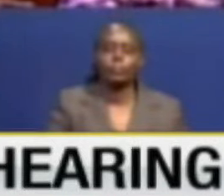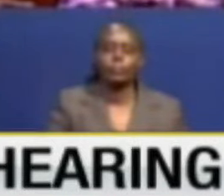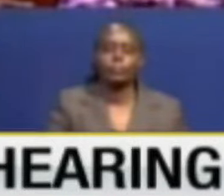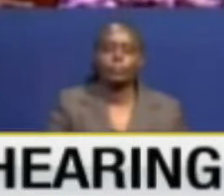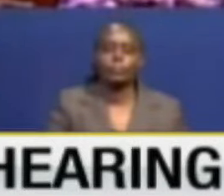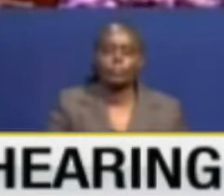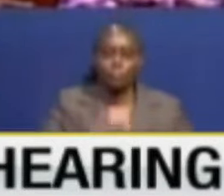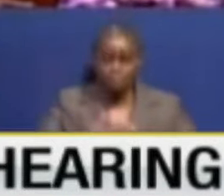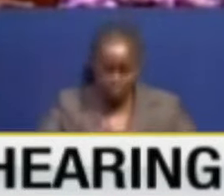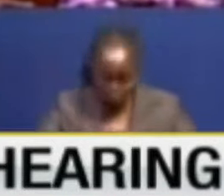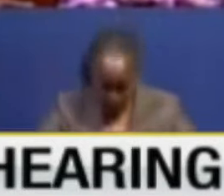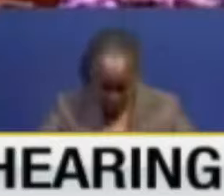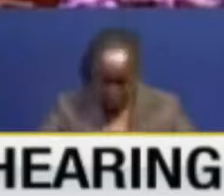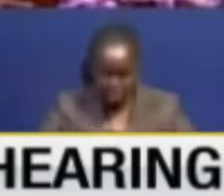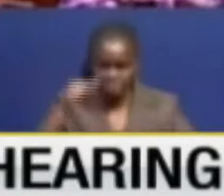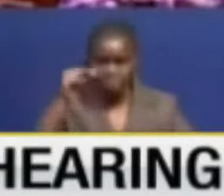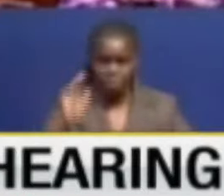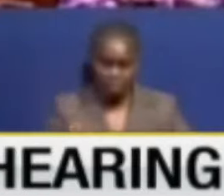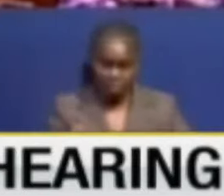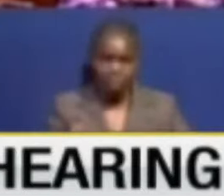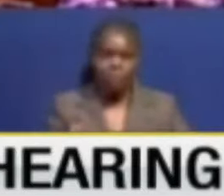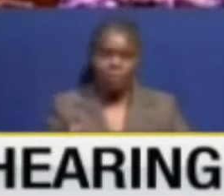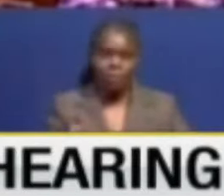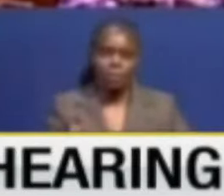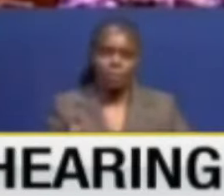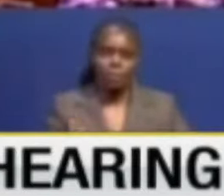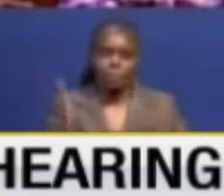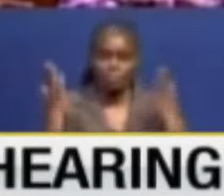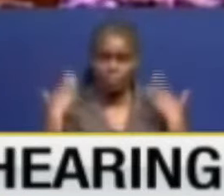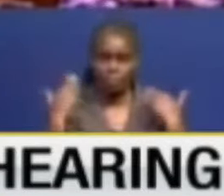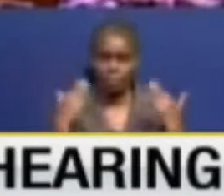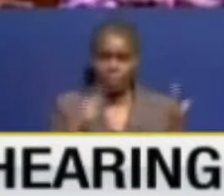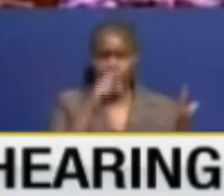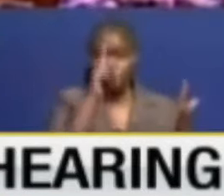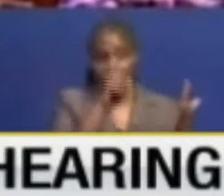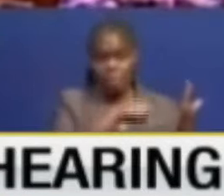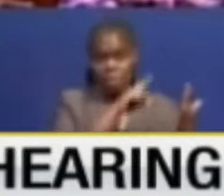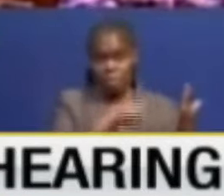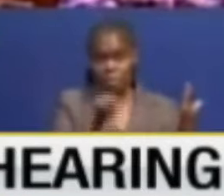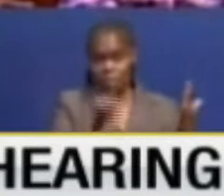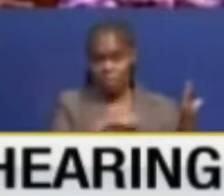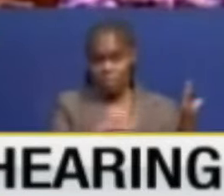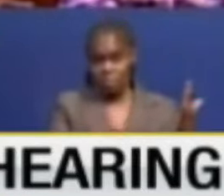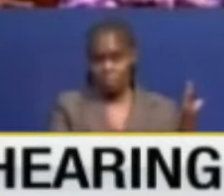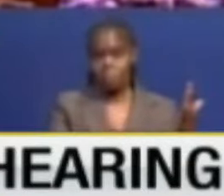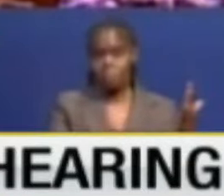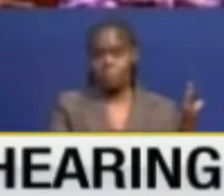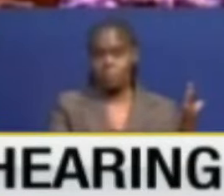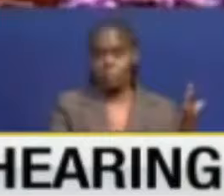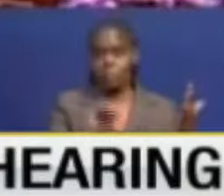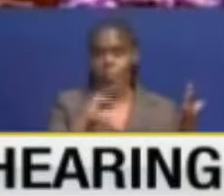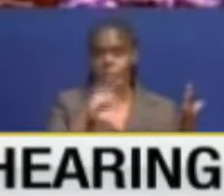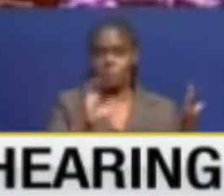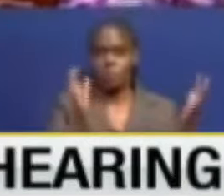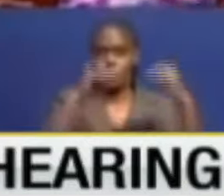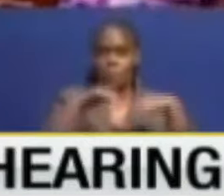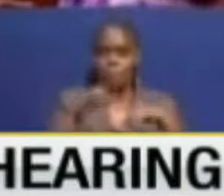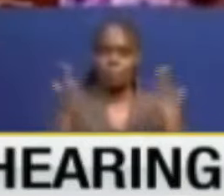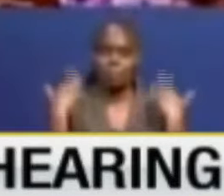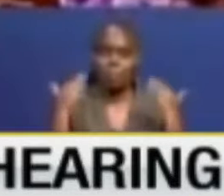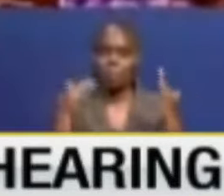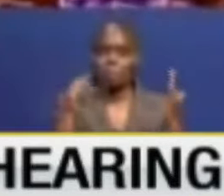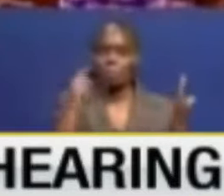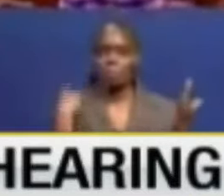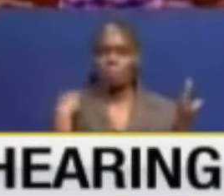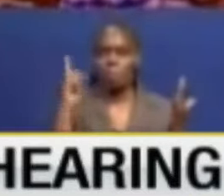Honorable Kawira Mwangaza, the Governor of Meru County, the charges against you as received from the County Assembly of Meru are as